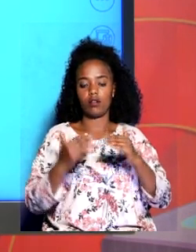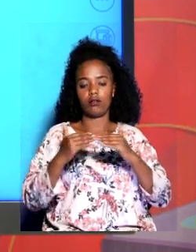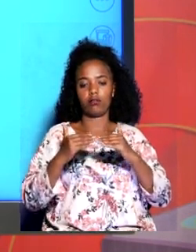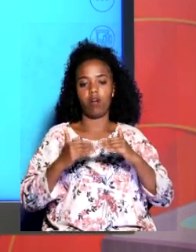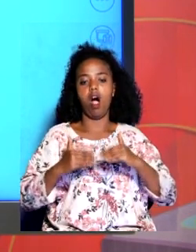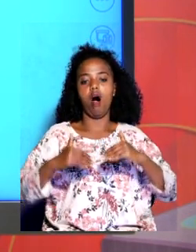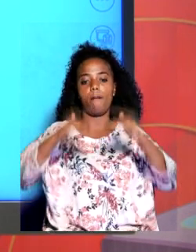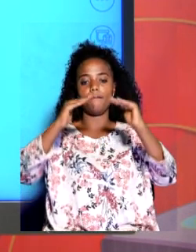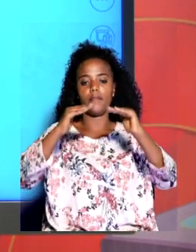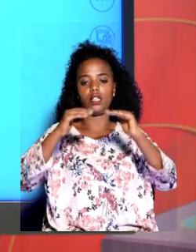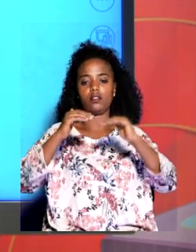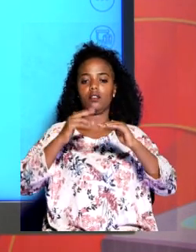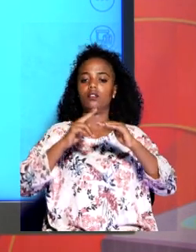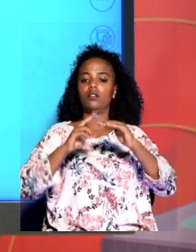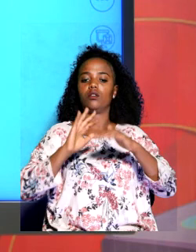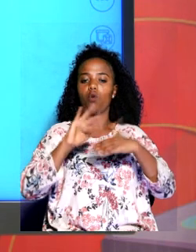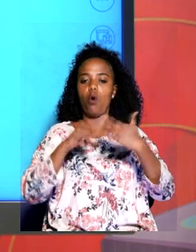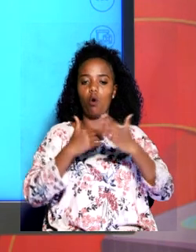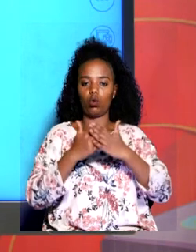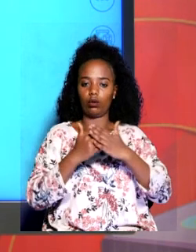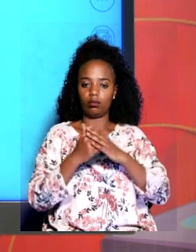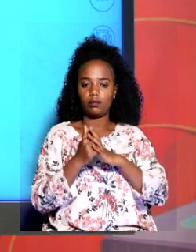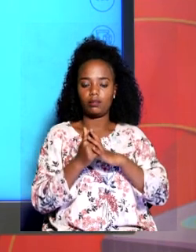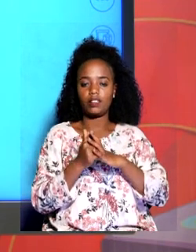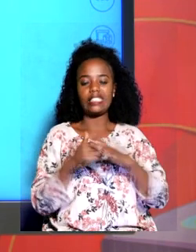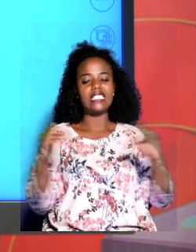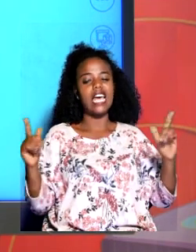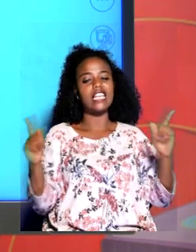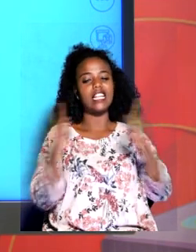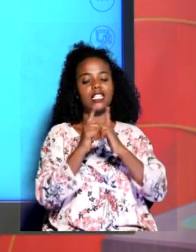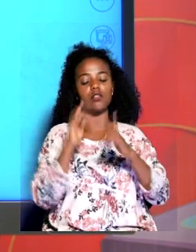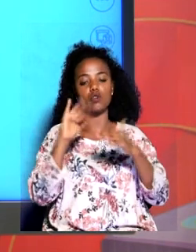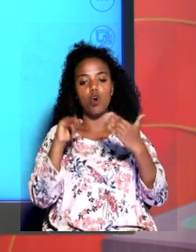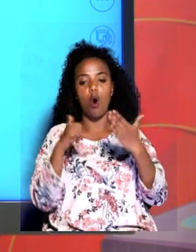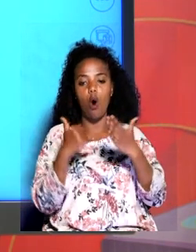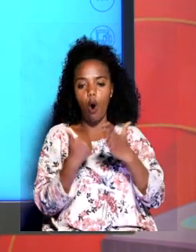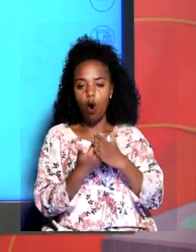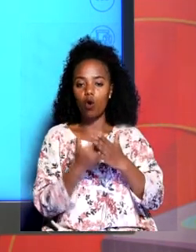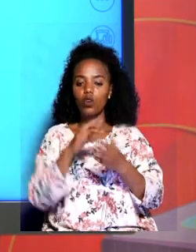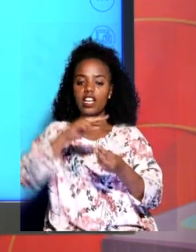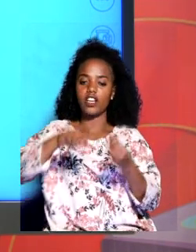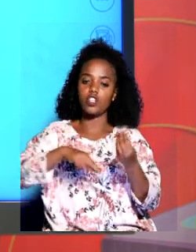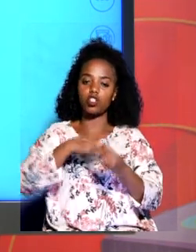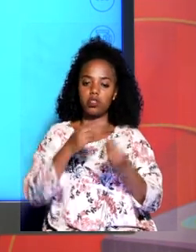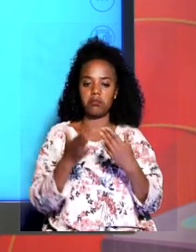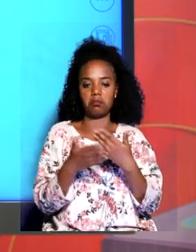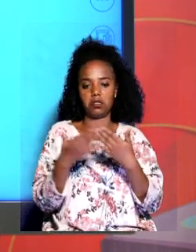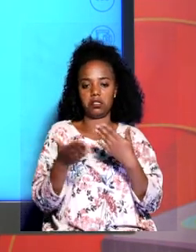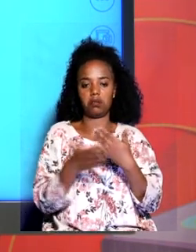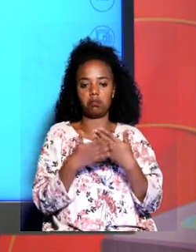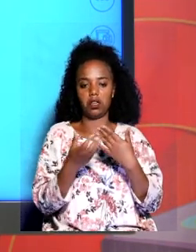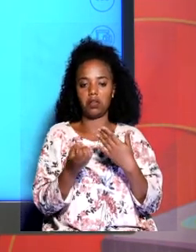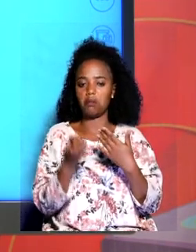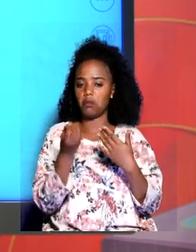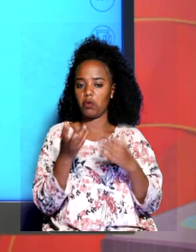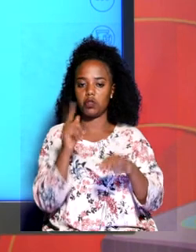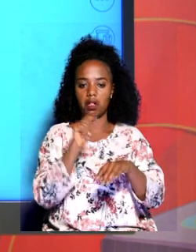the whole this region. So the intersection of these regions, by the way, simply, most of the